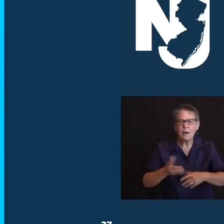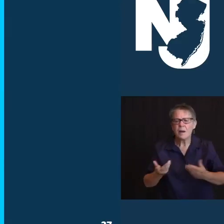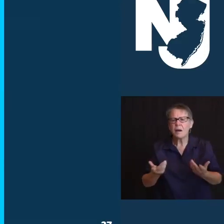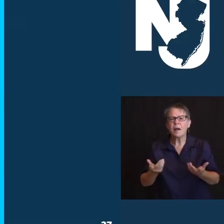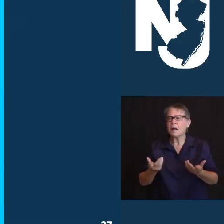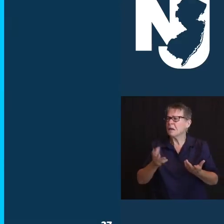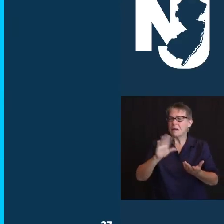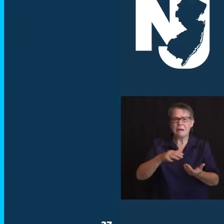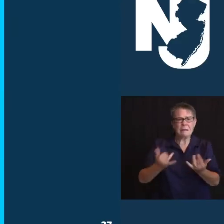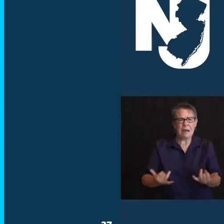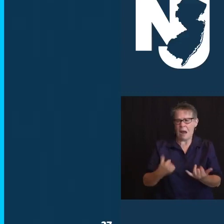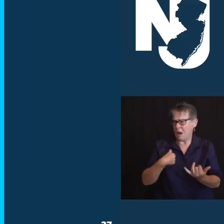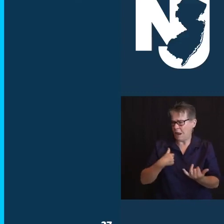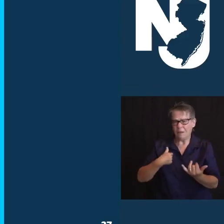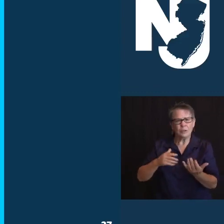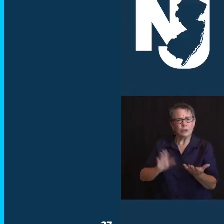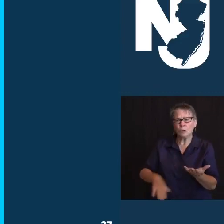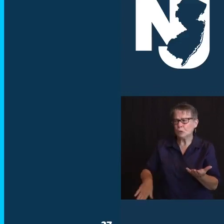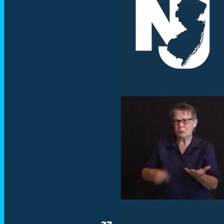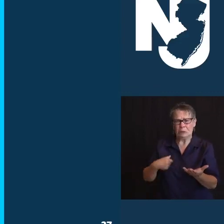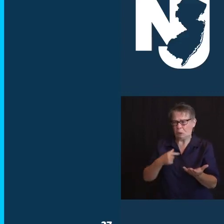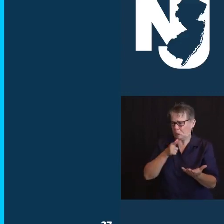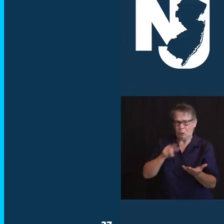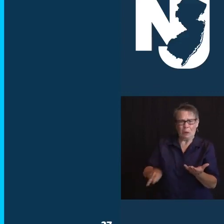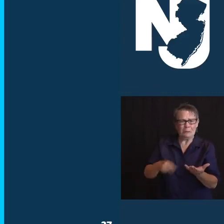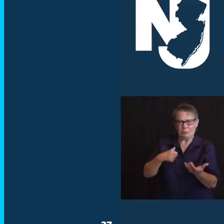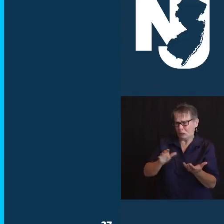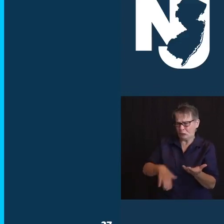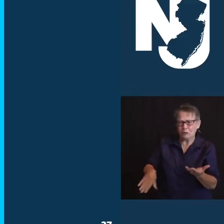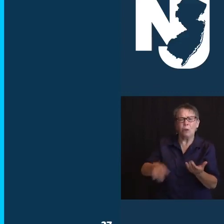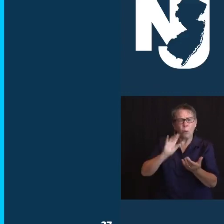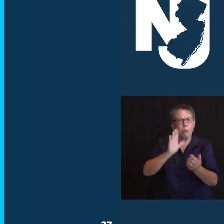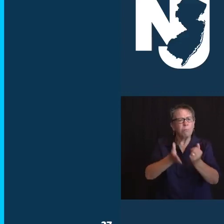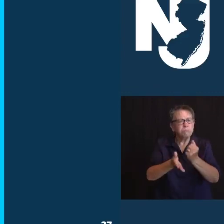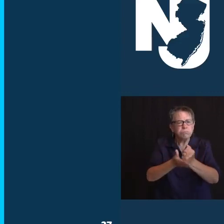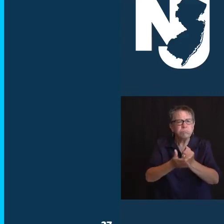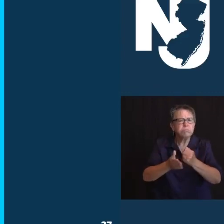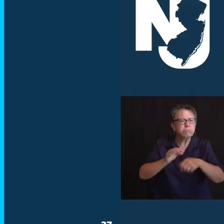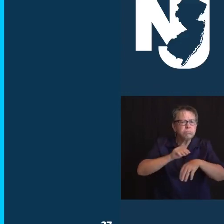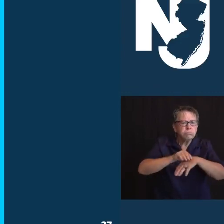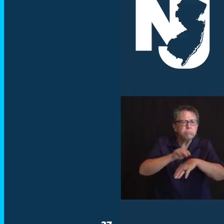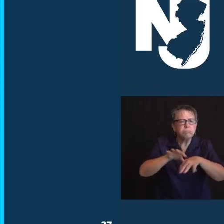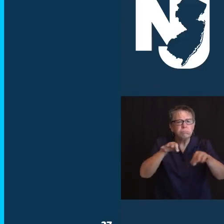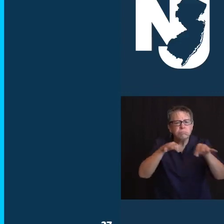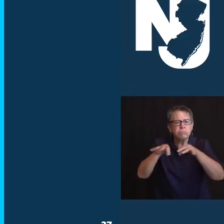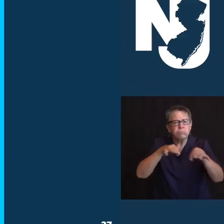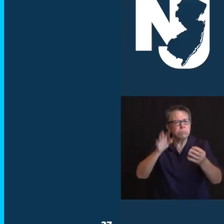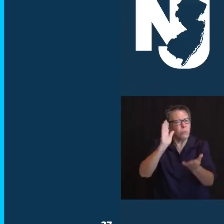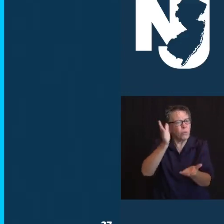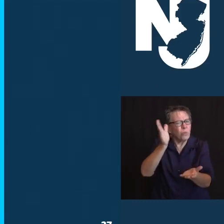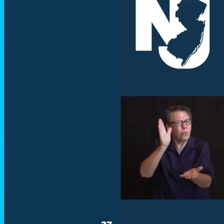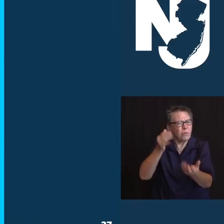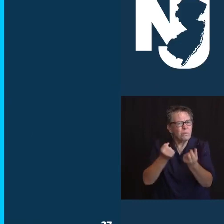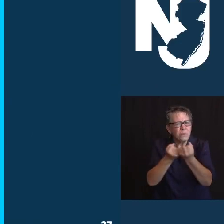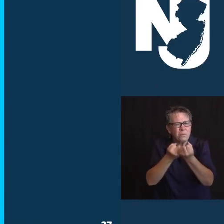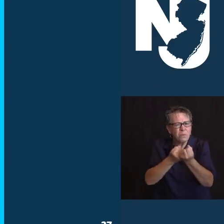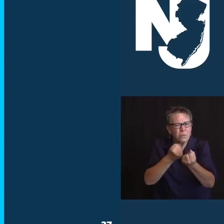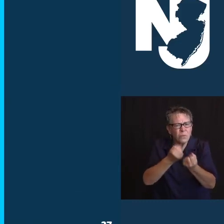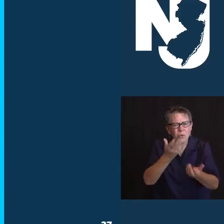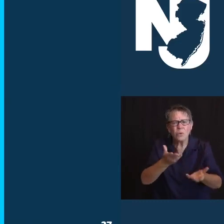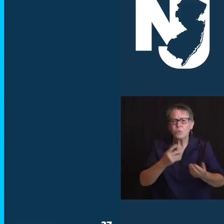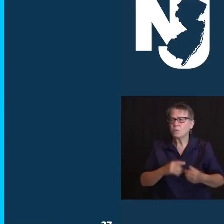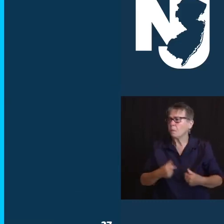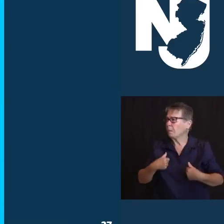through NJ SNAP and WIC. Please remember that all information will be kept confidential. Contact tracers